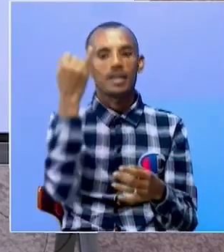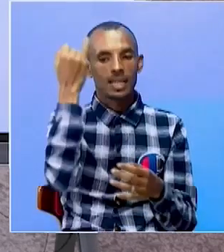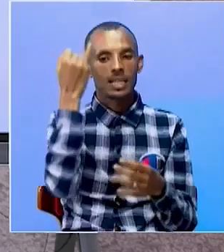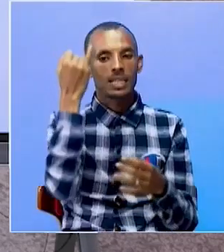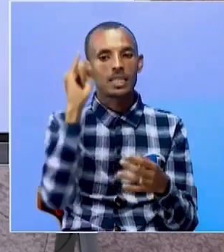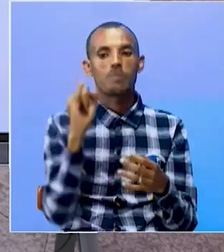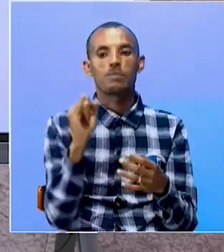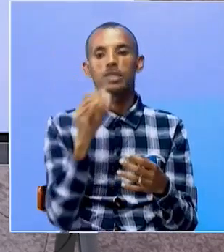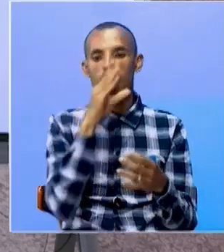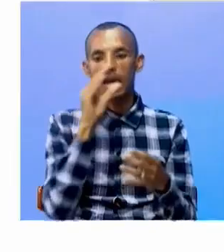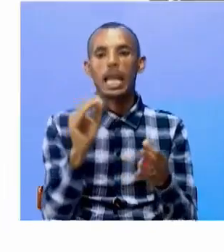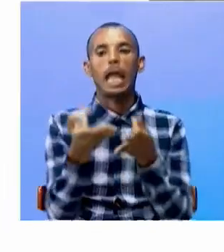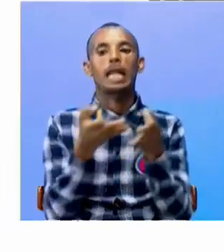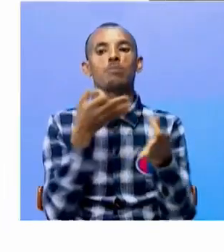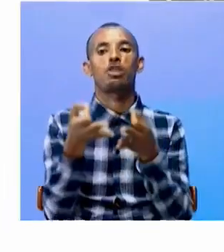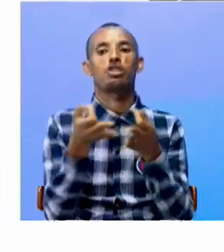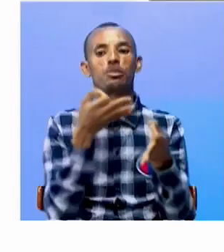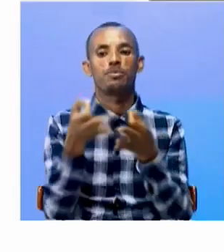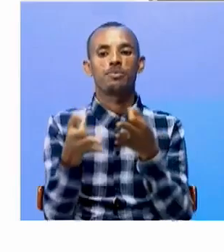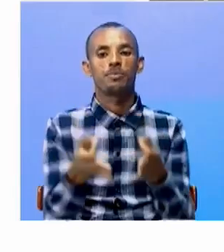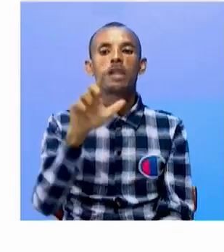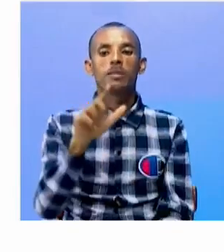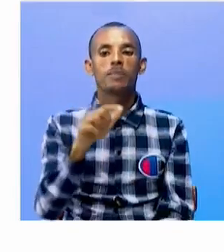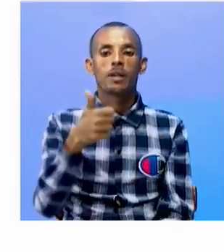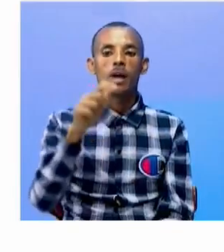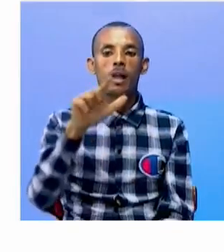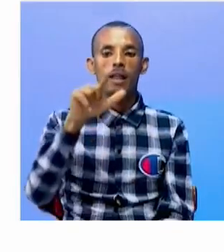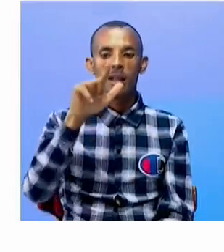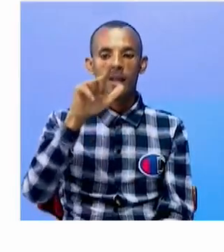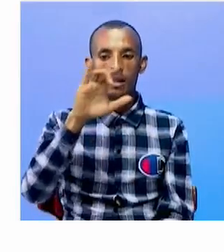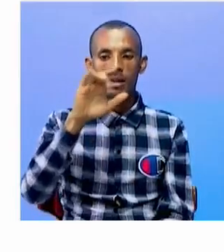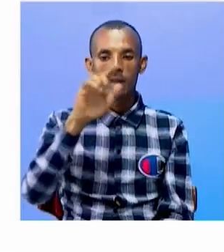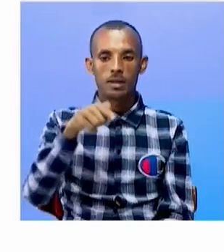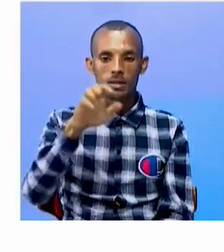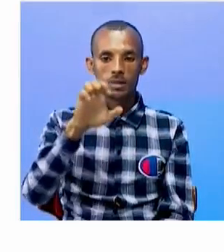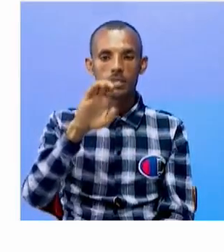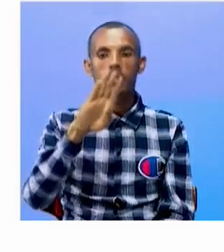and expressions. Algebraic